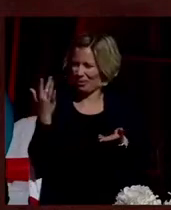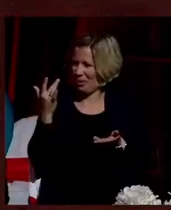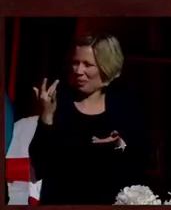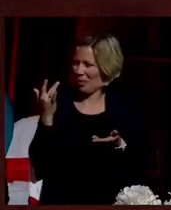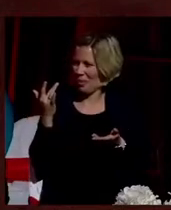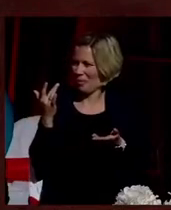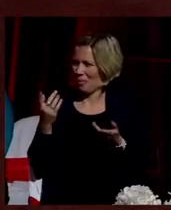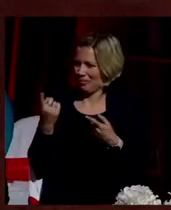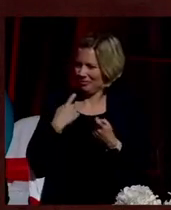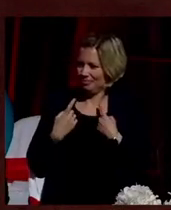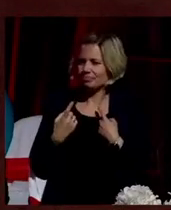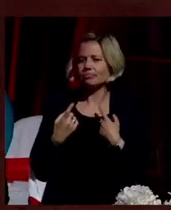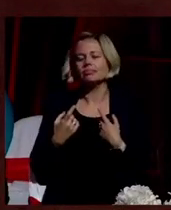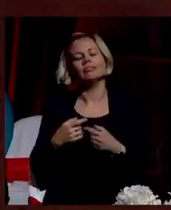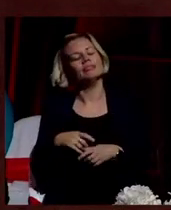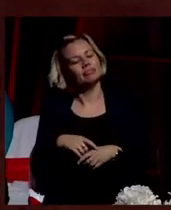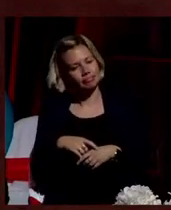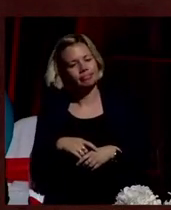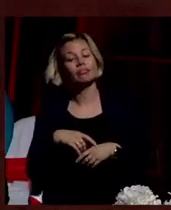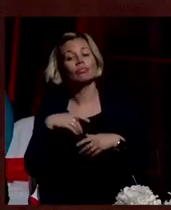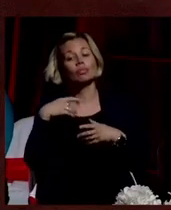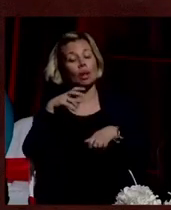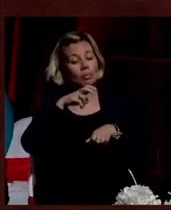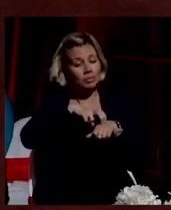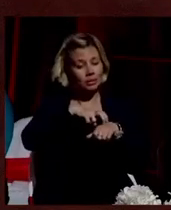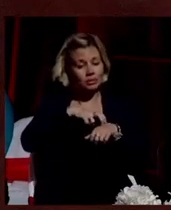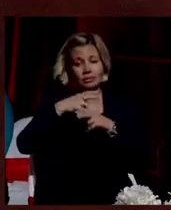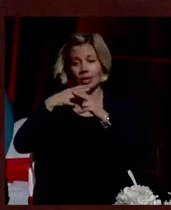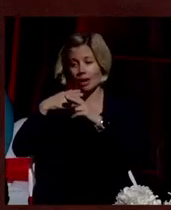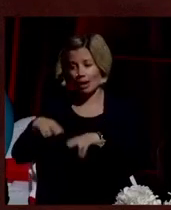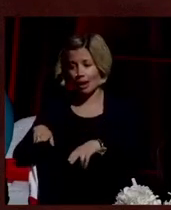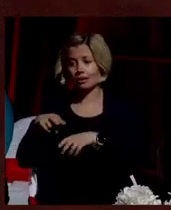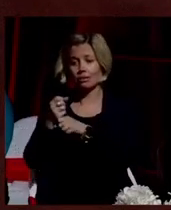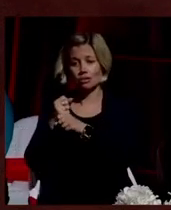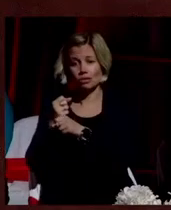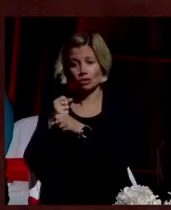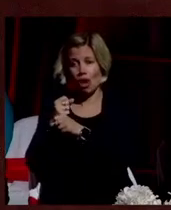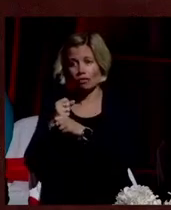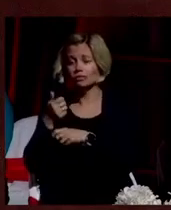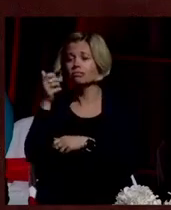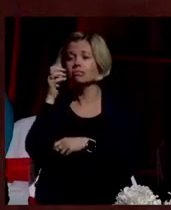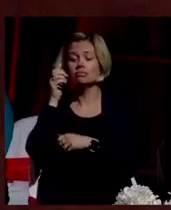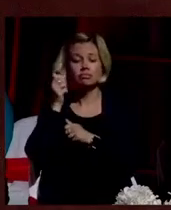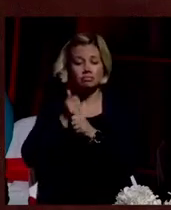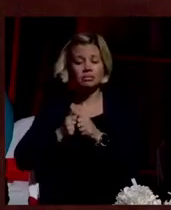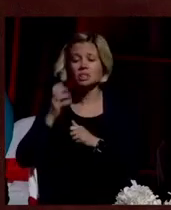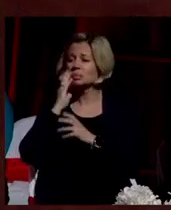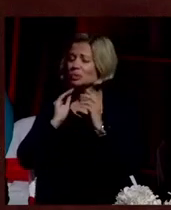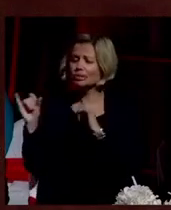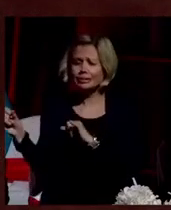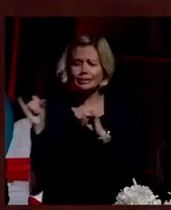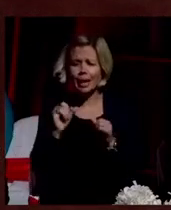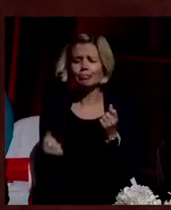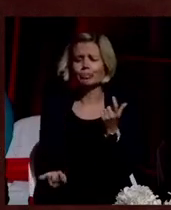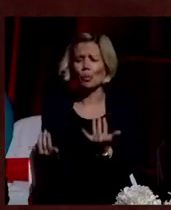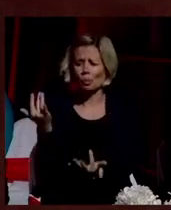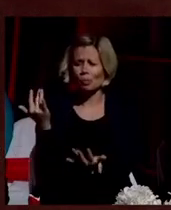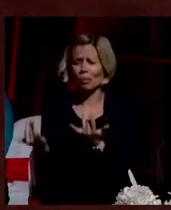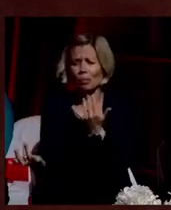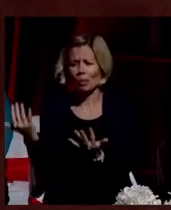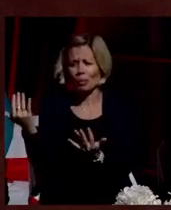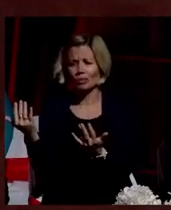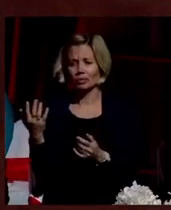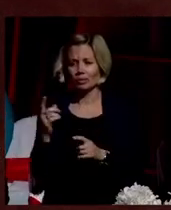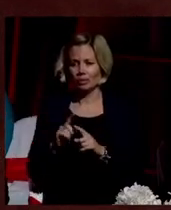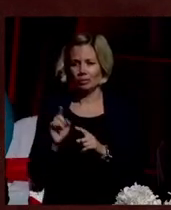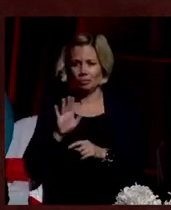that the potatoes, eggs, and coffee beans had each faced the same adversity, the boiling water. However, each one reacted